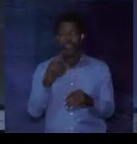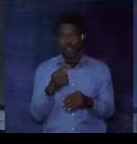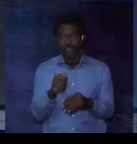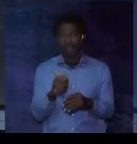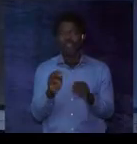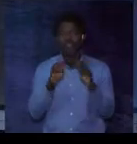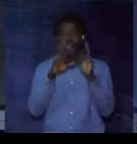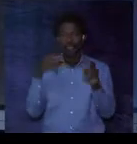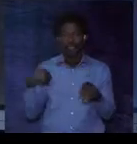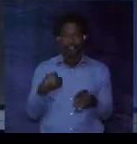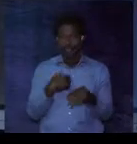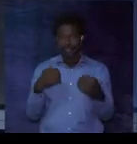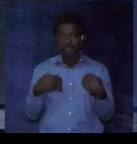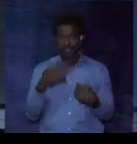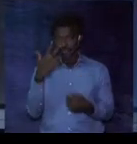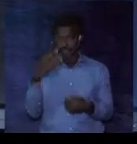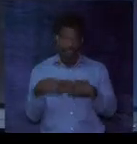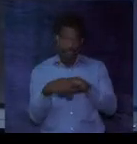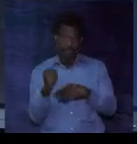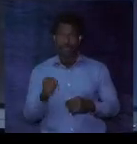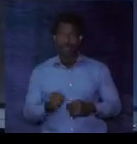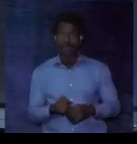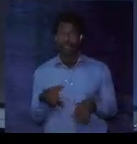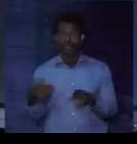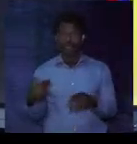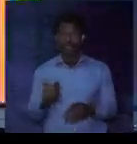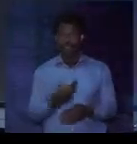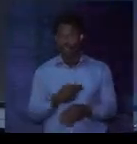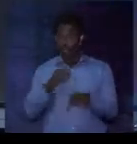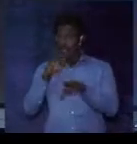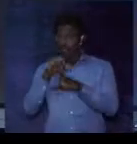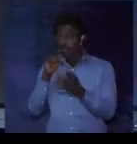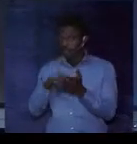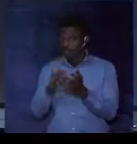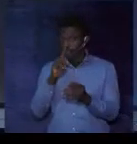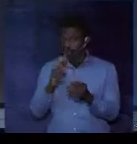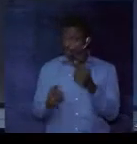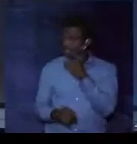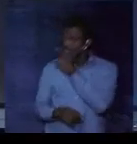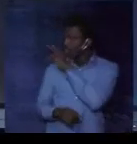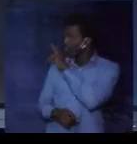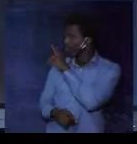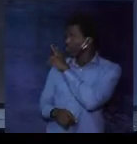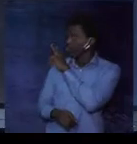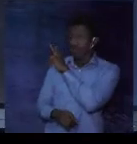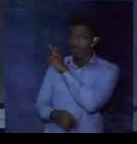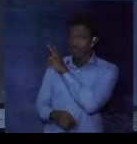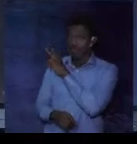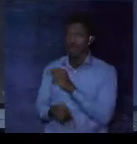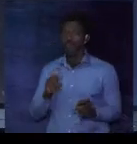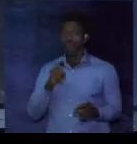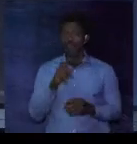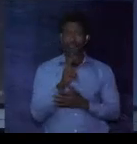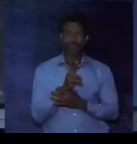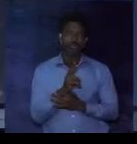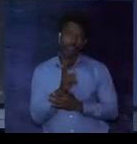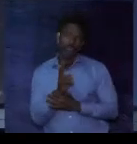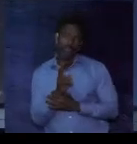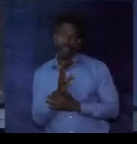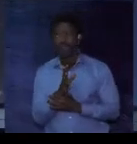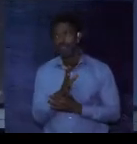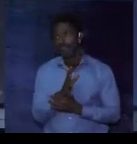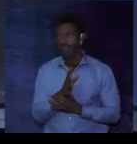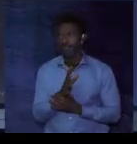build houses. And then the house will always have 3 rooms, as you will see. So let's look at this one. This one says